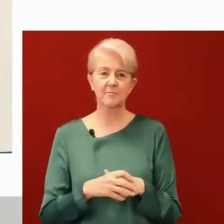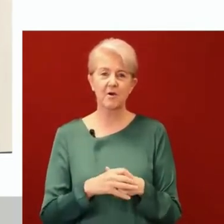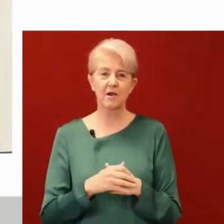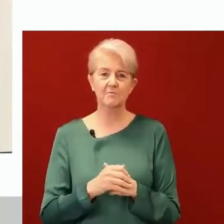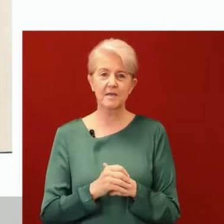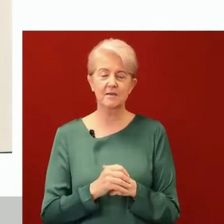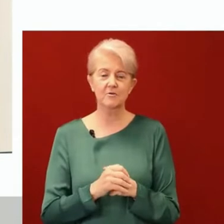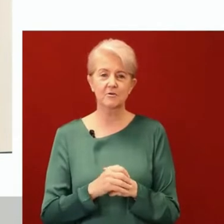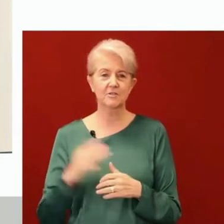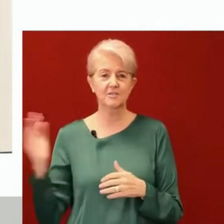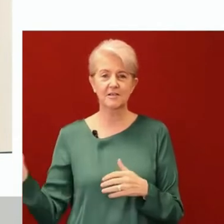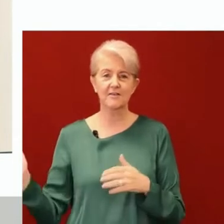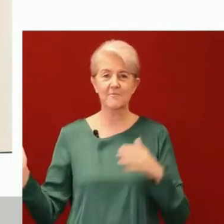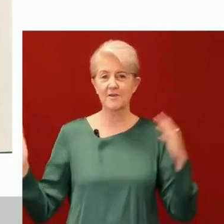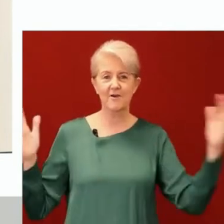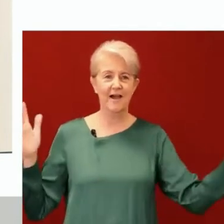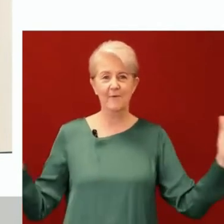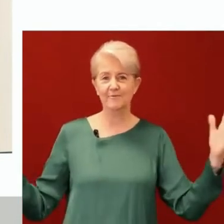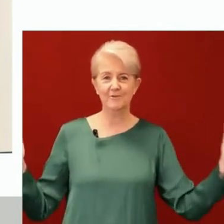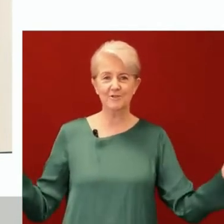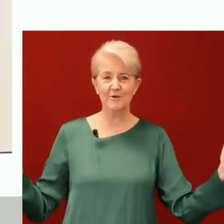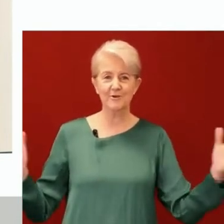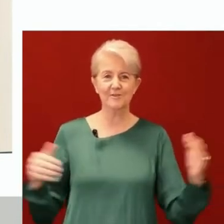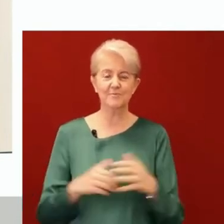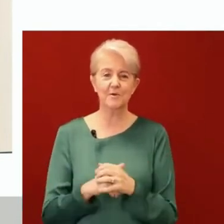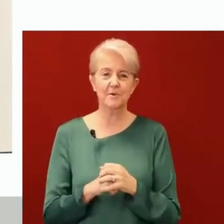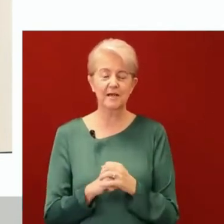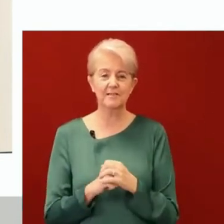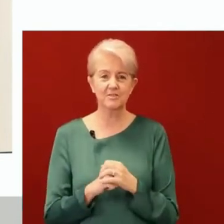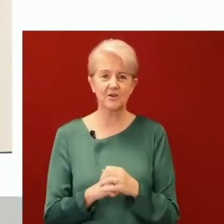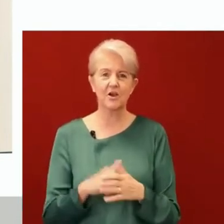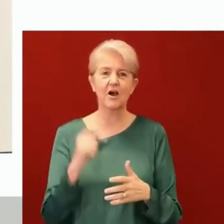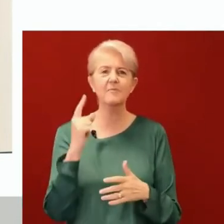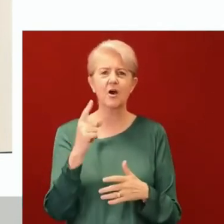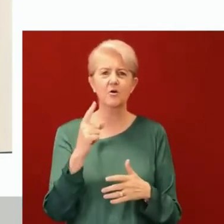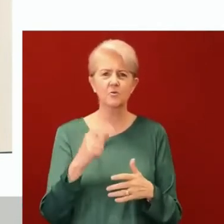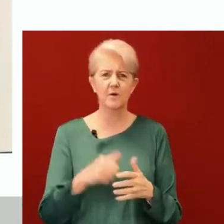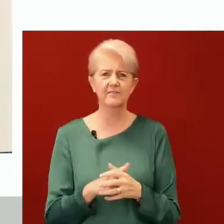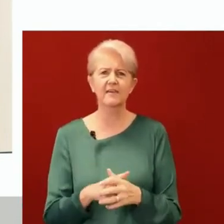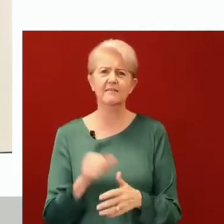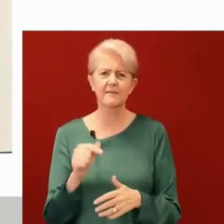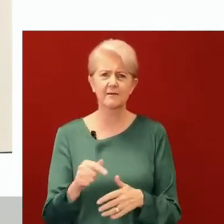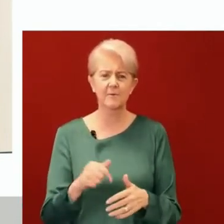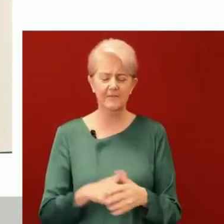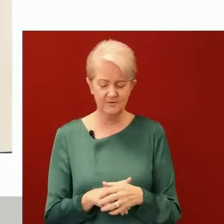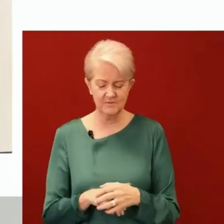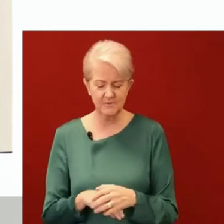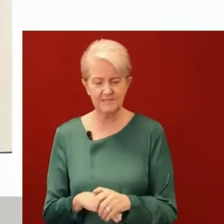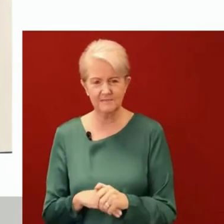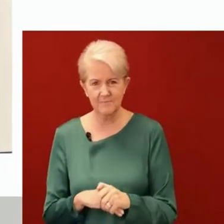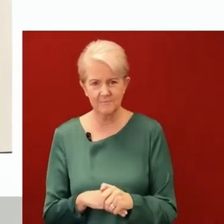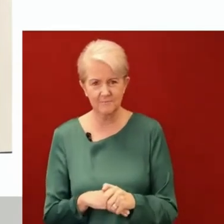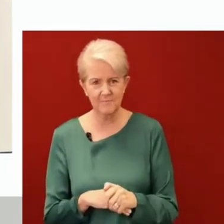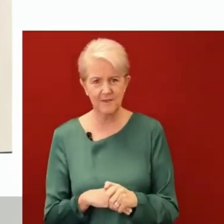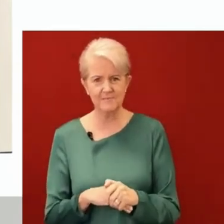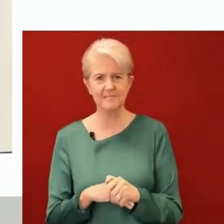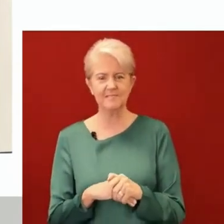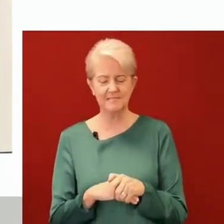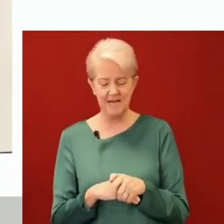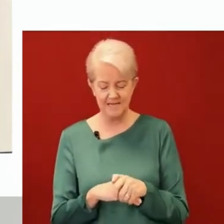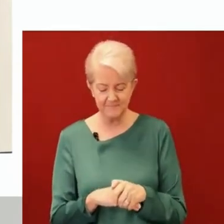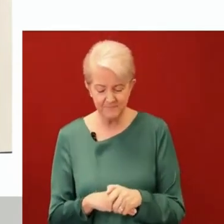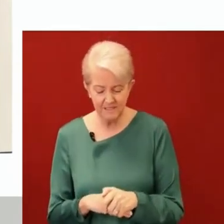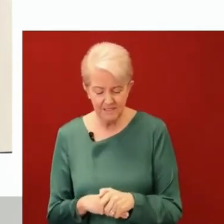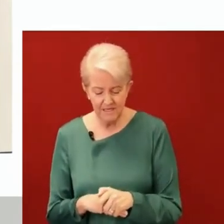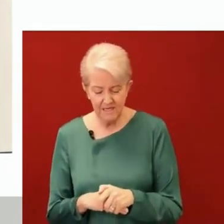that's up behind me or to the side of me or however it's showing on this webinar. So I'm the older one there. The younger one there is my baby